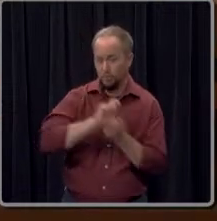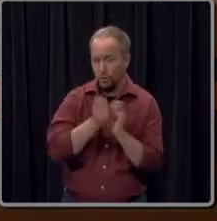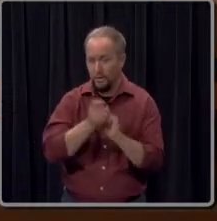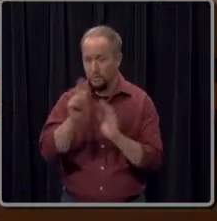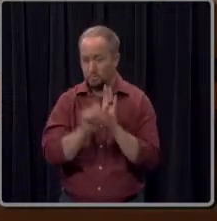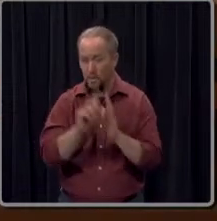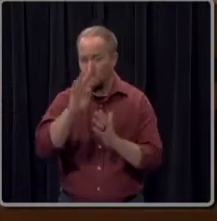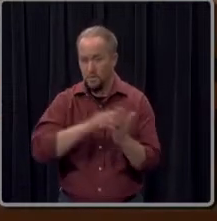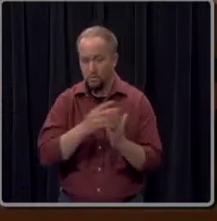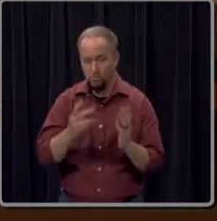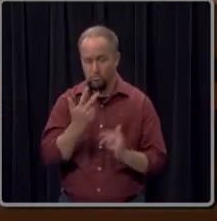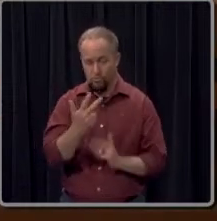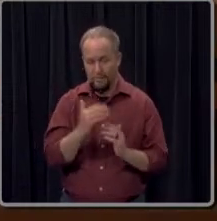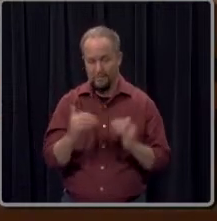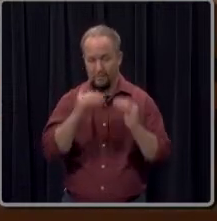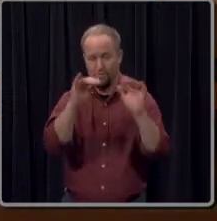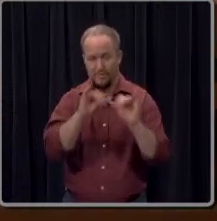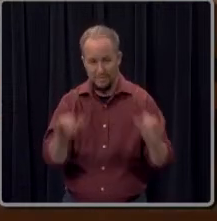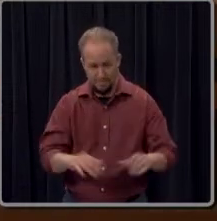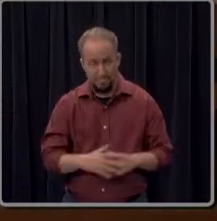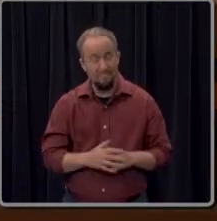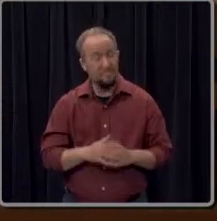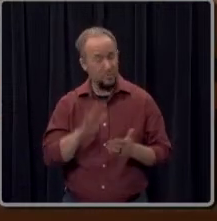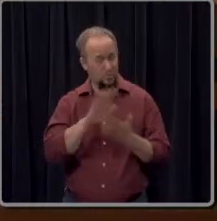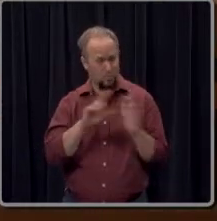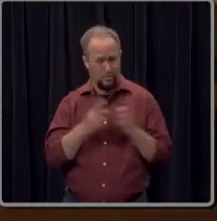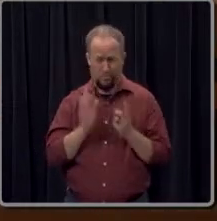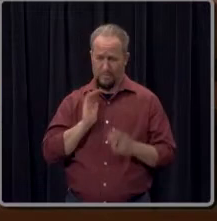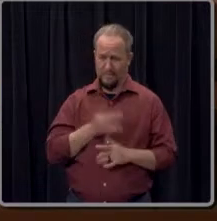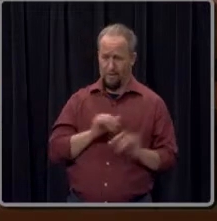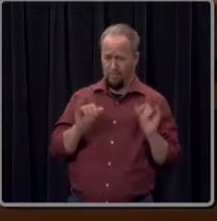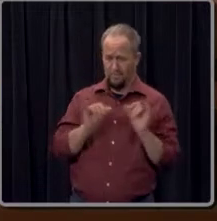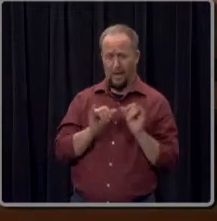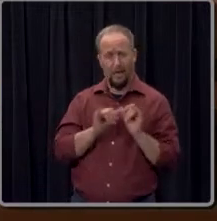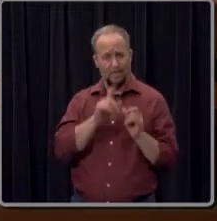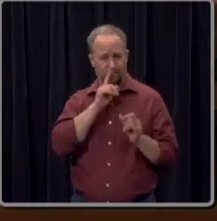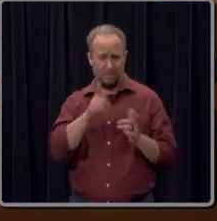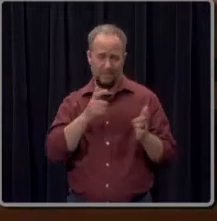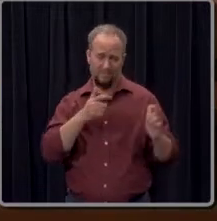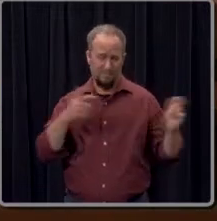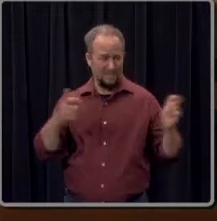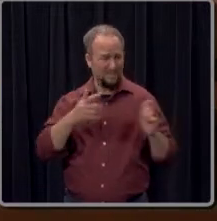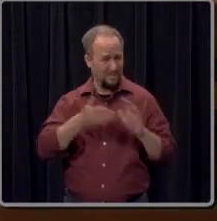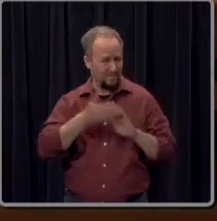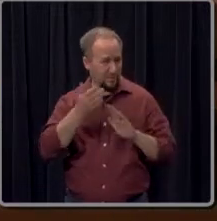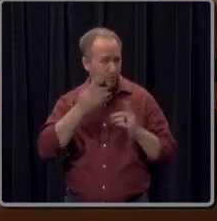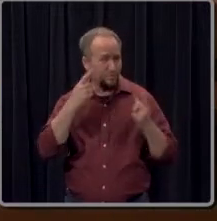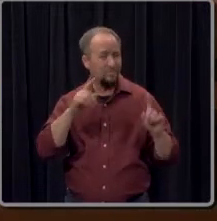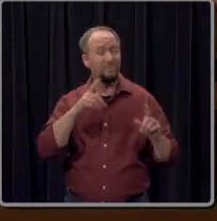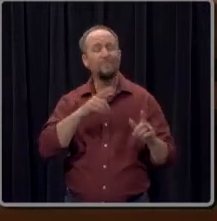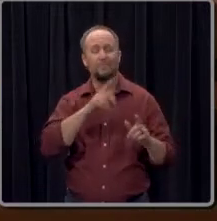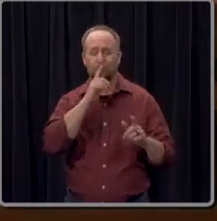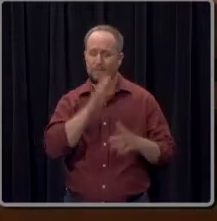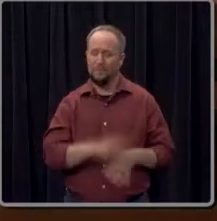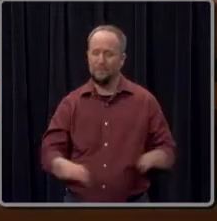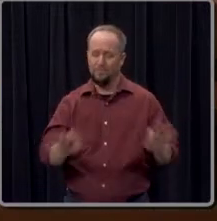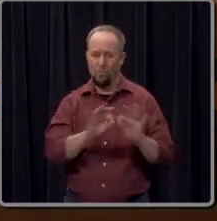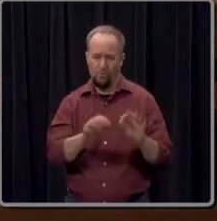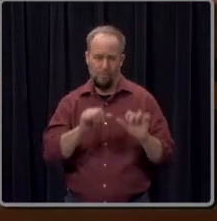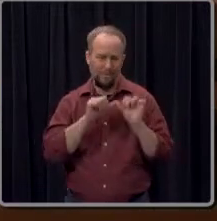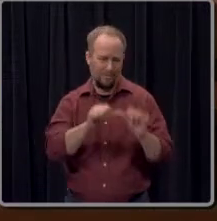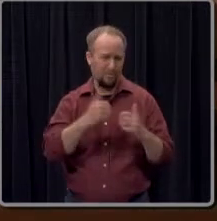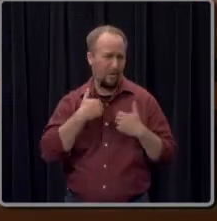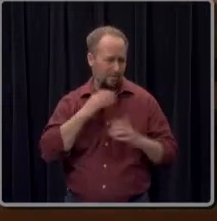a district our size continues to be efficient, continue to meet the needs of our community, it's going to be imperative that we continue to have the